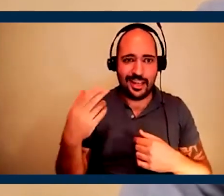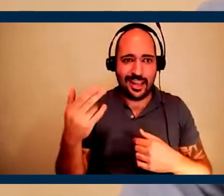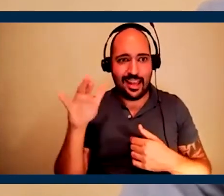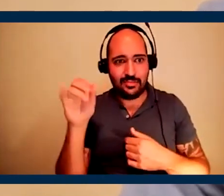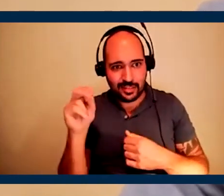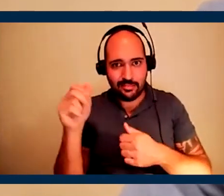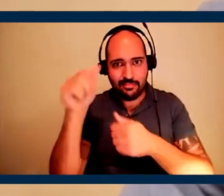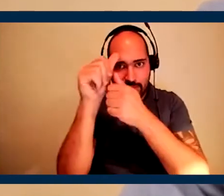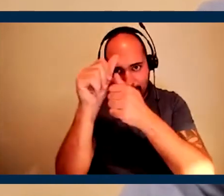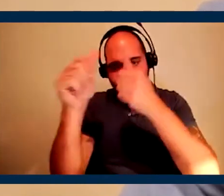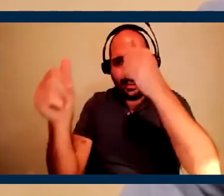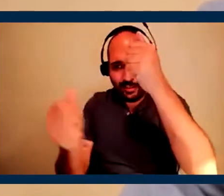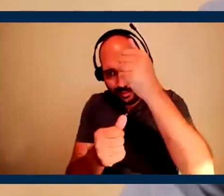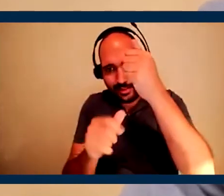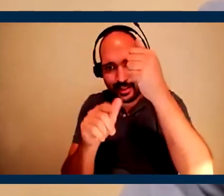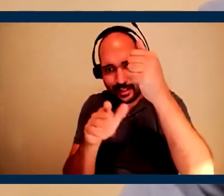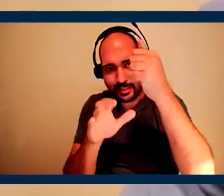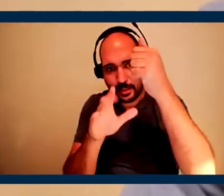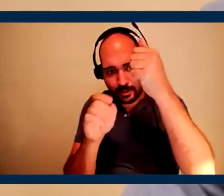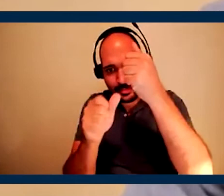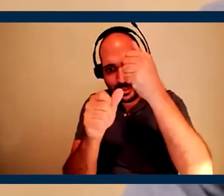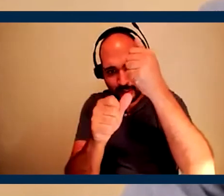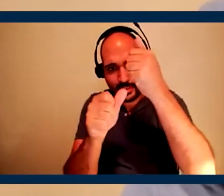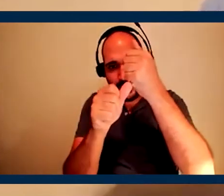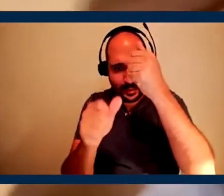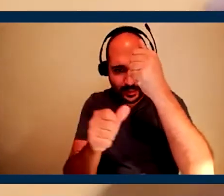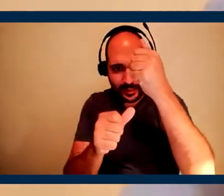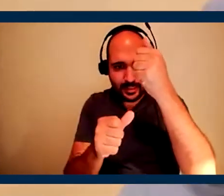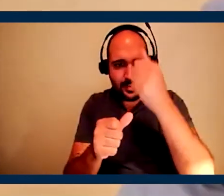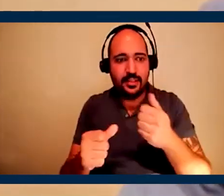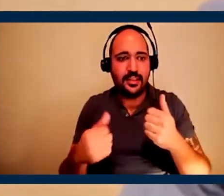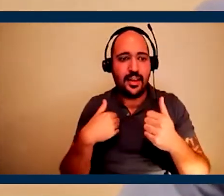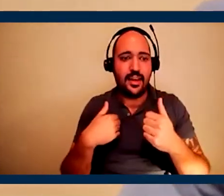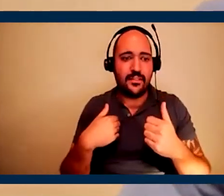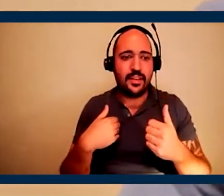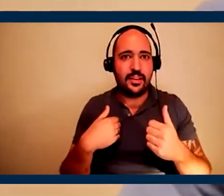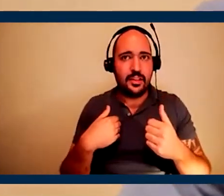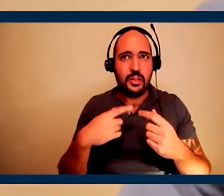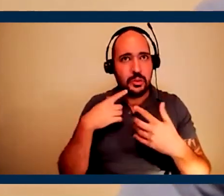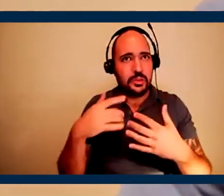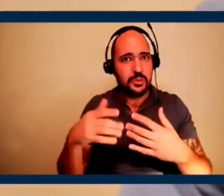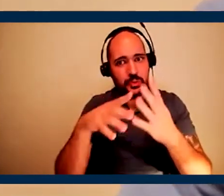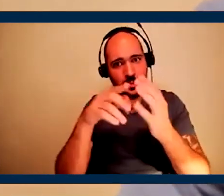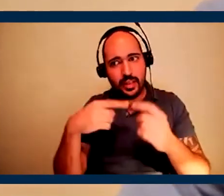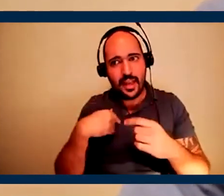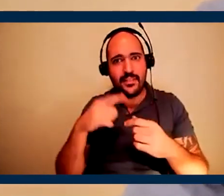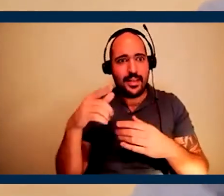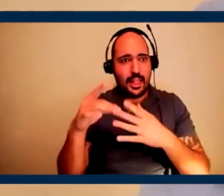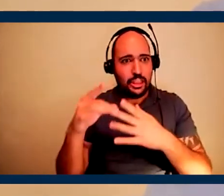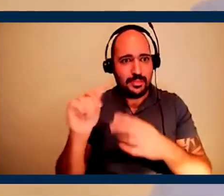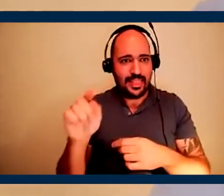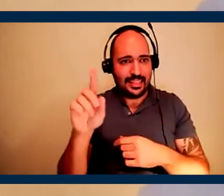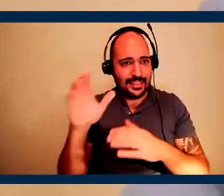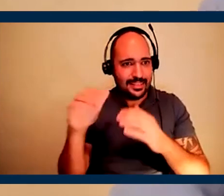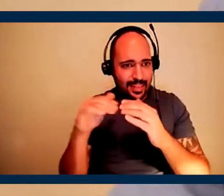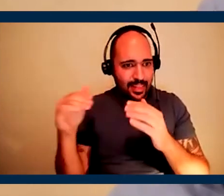Chair Lance Bottoms right underneath as a vice chair. So there is a pipeline of leadership at the DNC level that's going to make